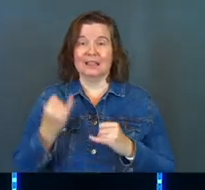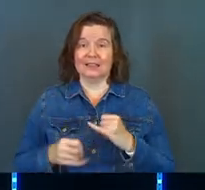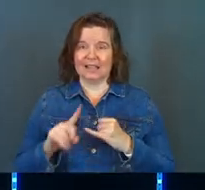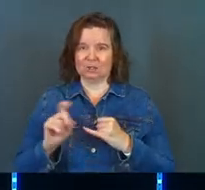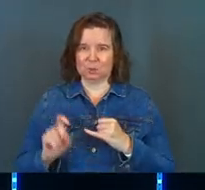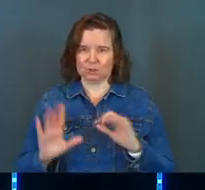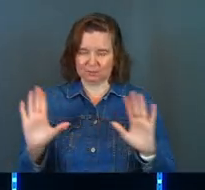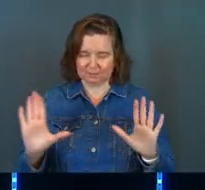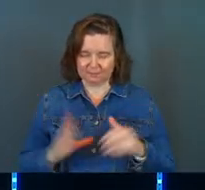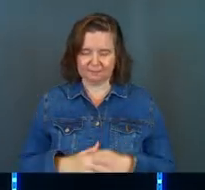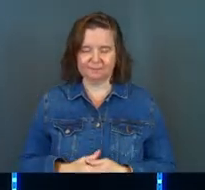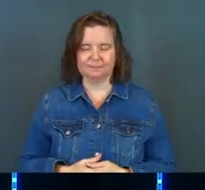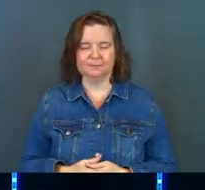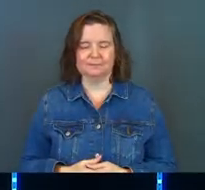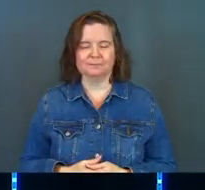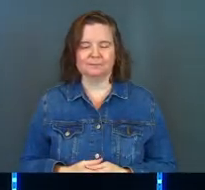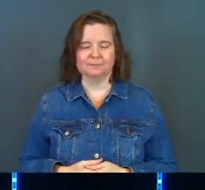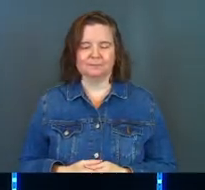Last question.